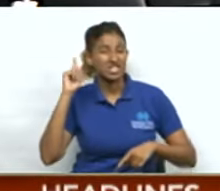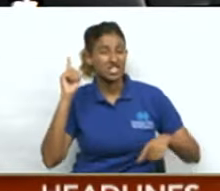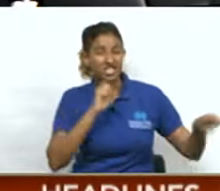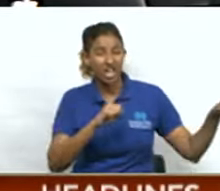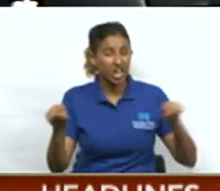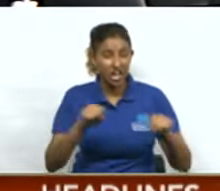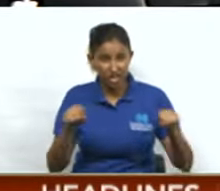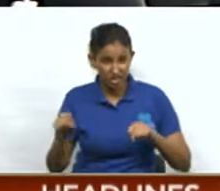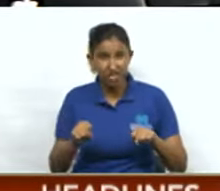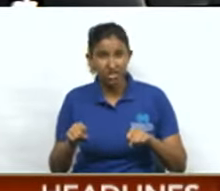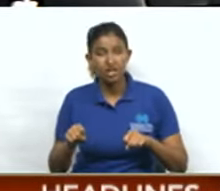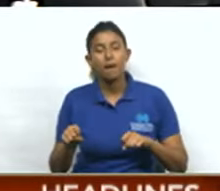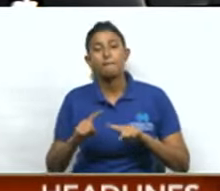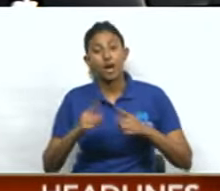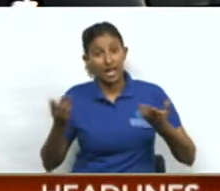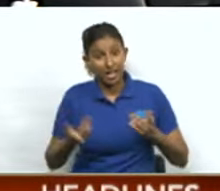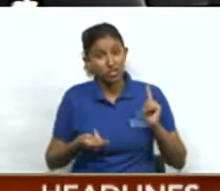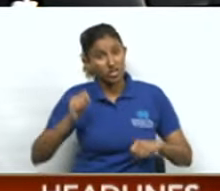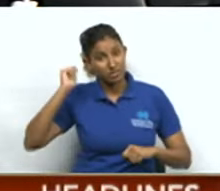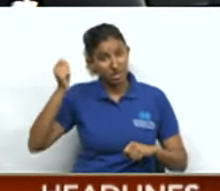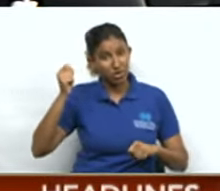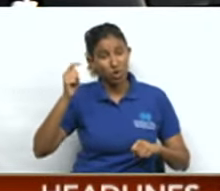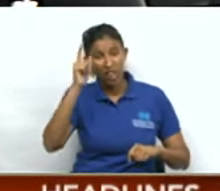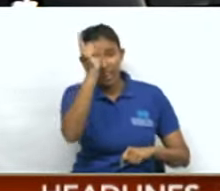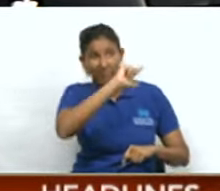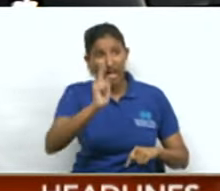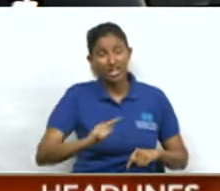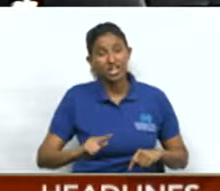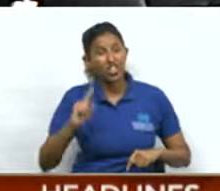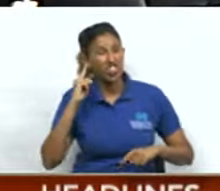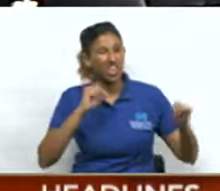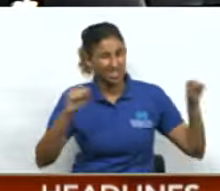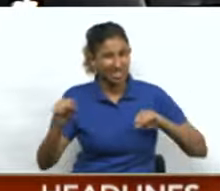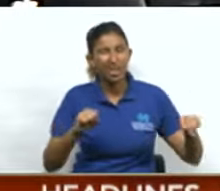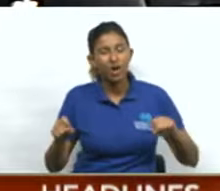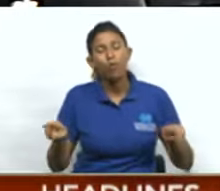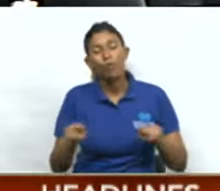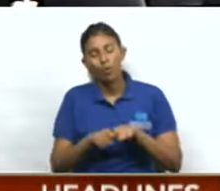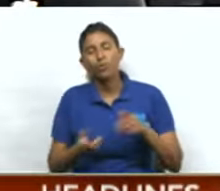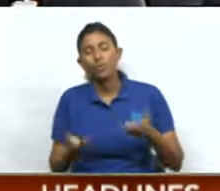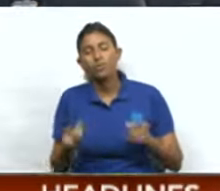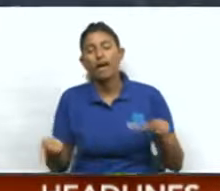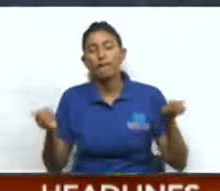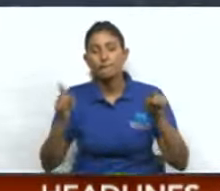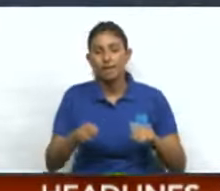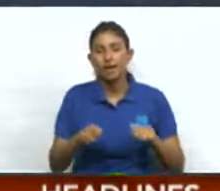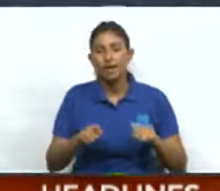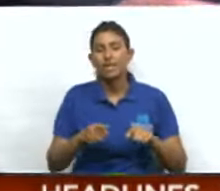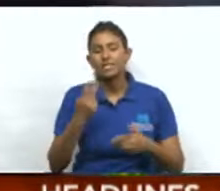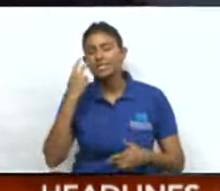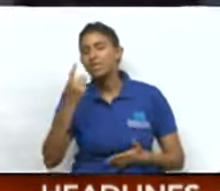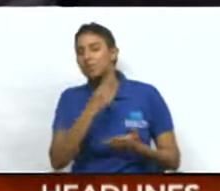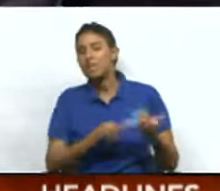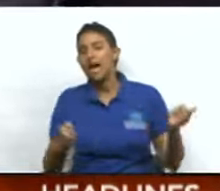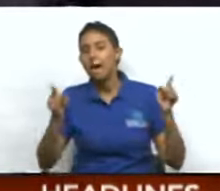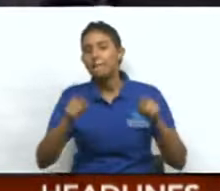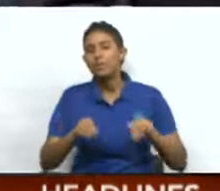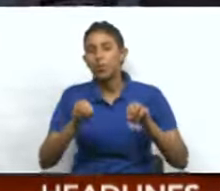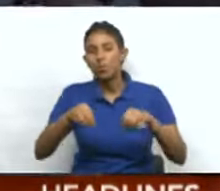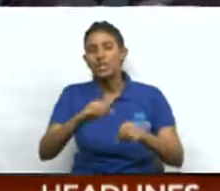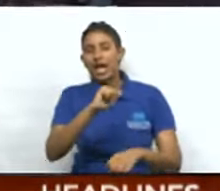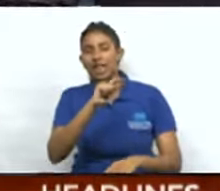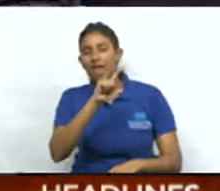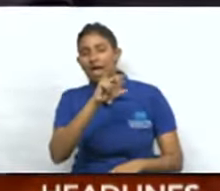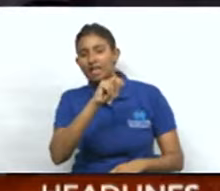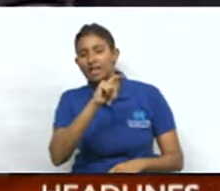Trinidad and Tobago, though, some strong thunderstorms are also forecast. So let's go take a look at what's going on in the Atlantic and the Caribbean Sea. First off, we're starting off